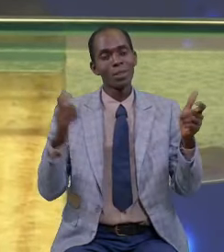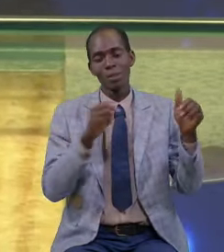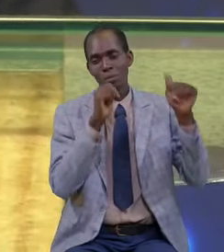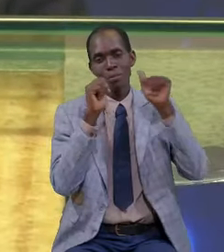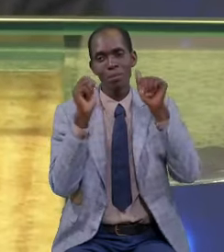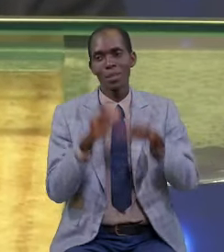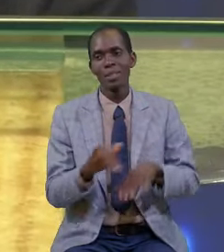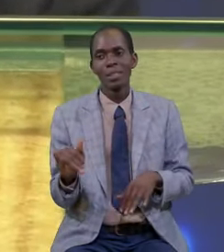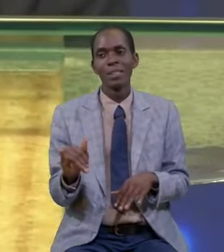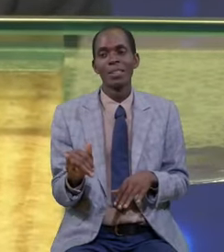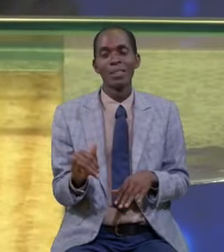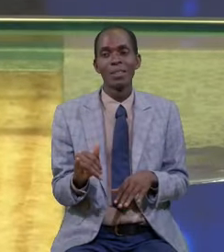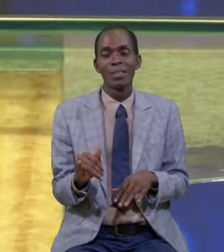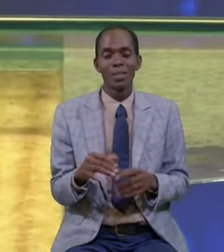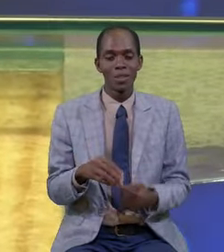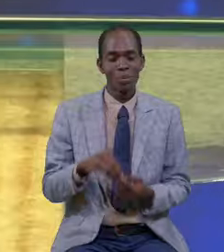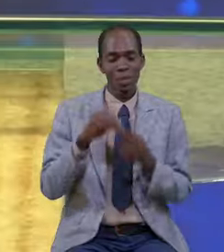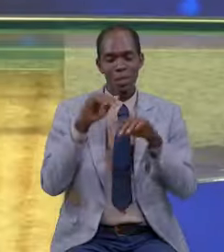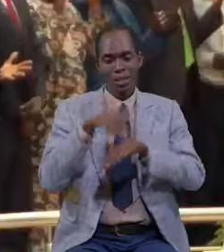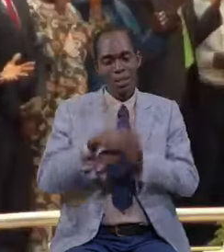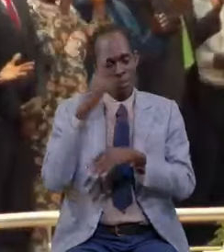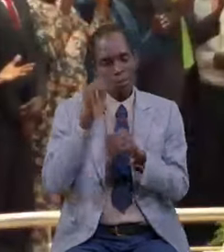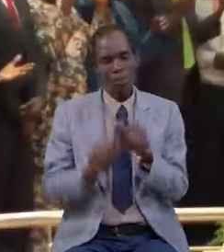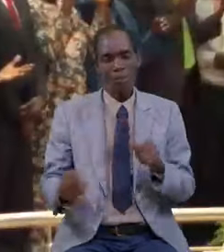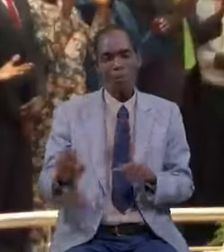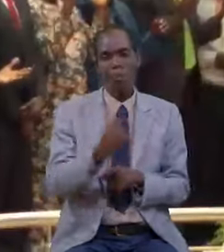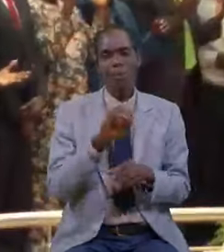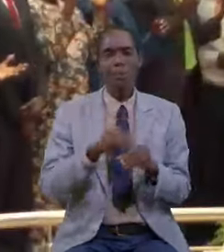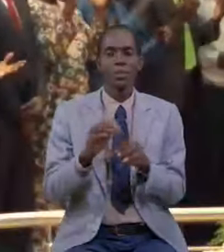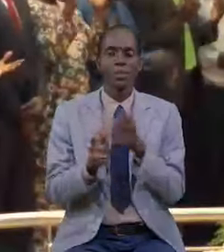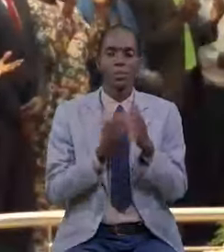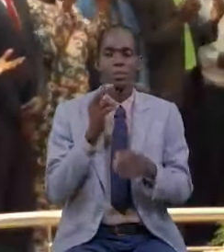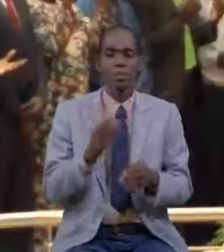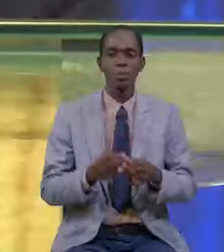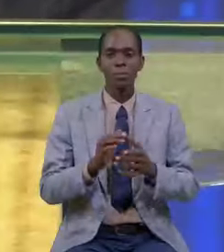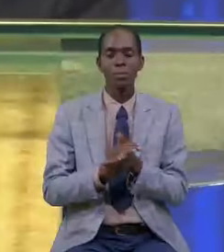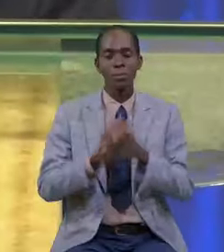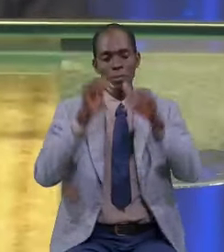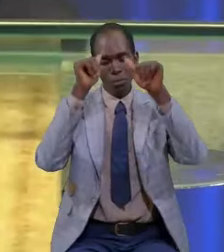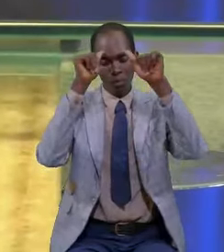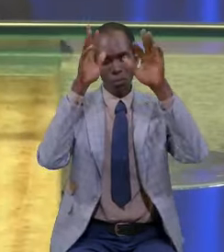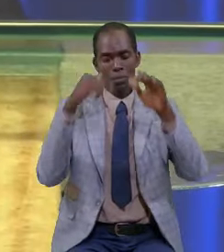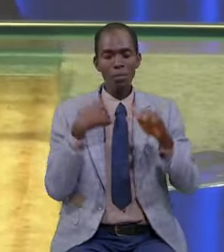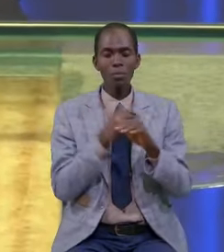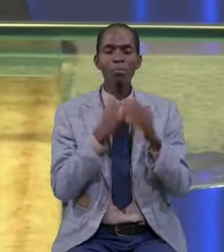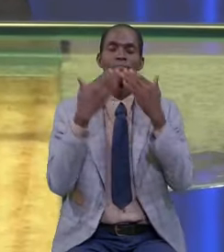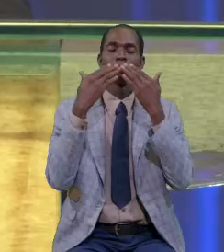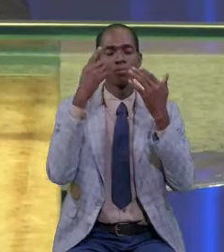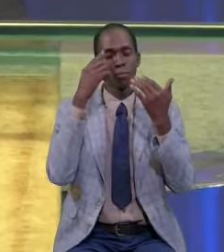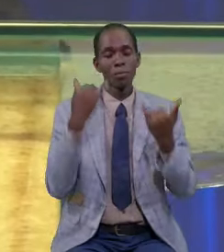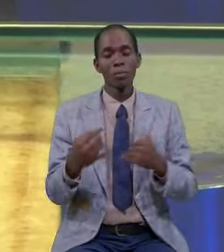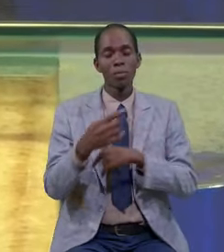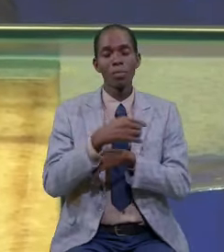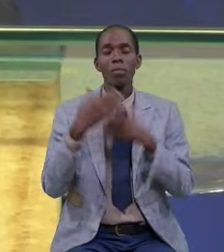Special night for everyone in Jesus' name. Father, we thank you for today. We thank you for our